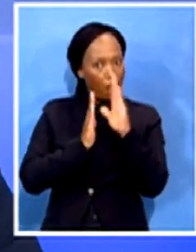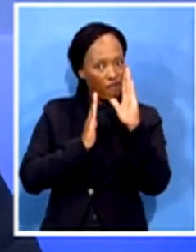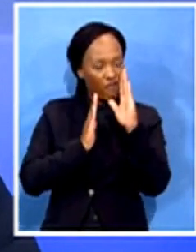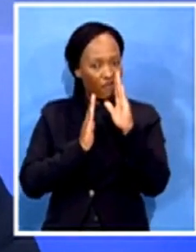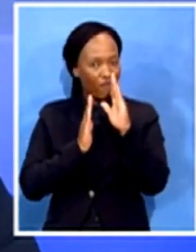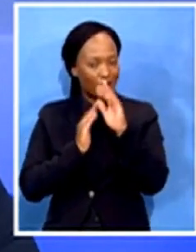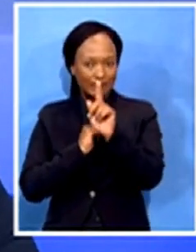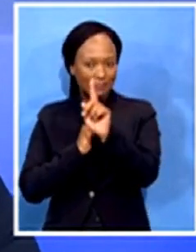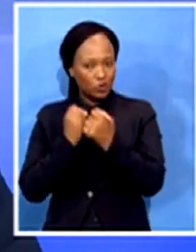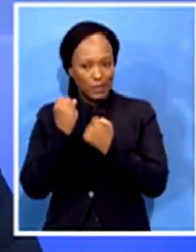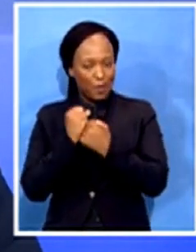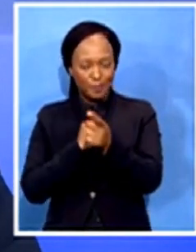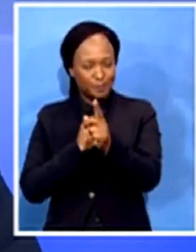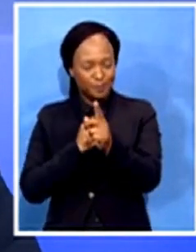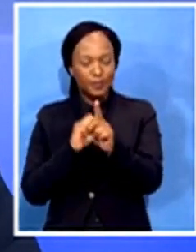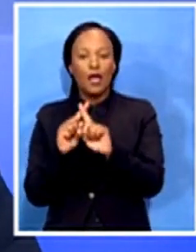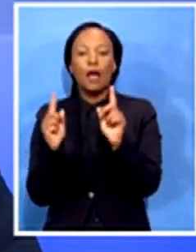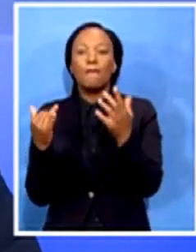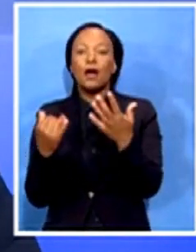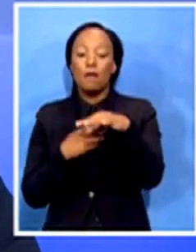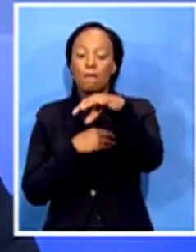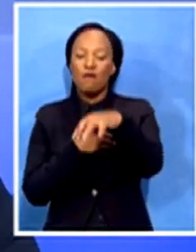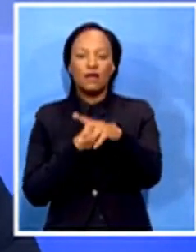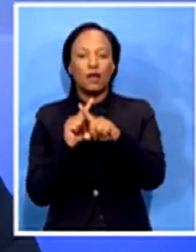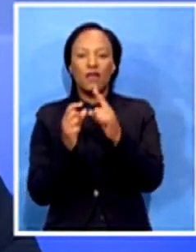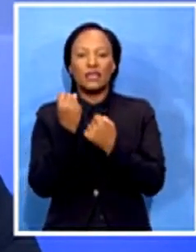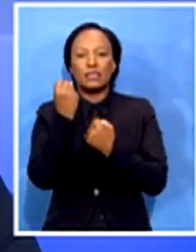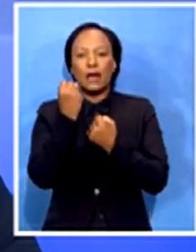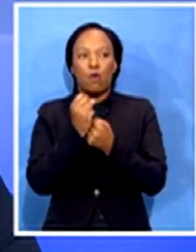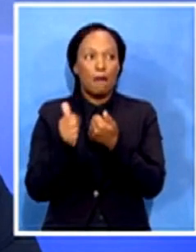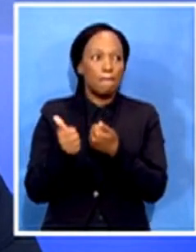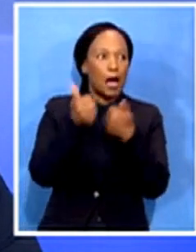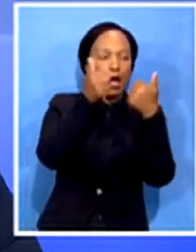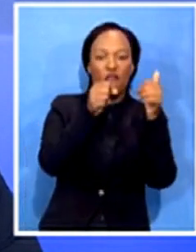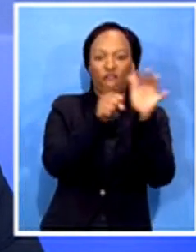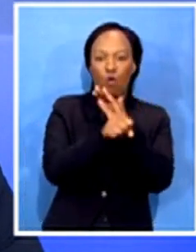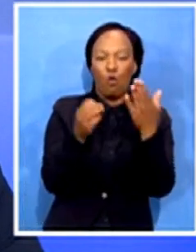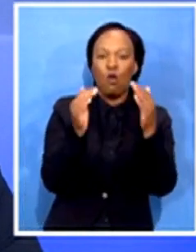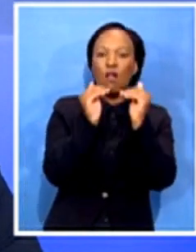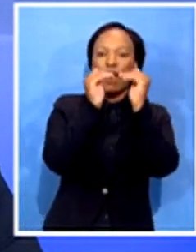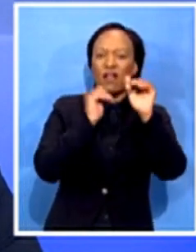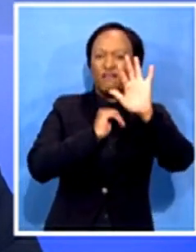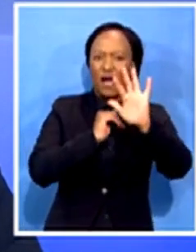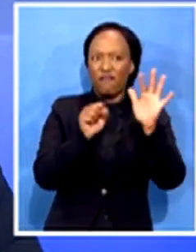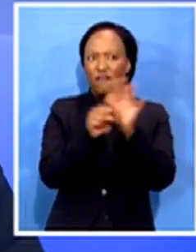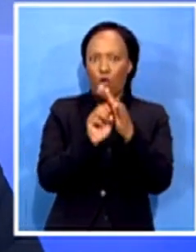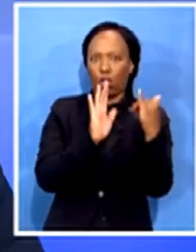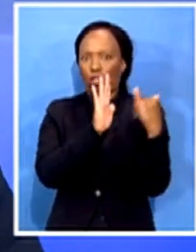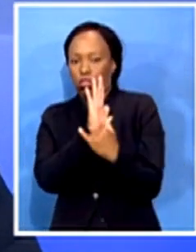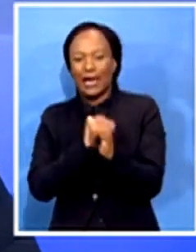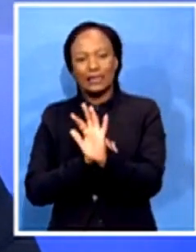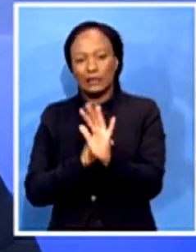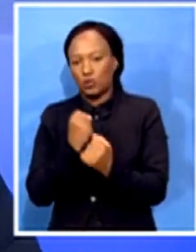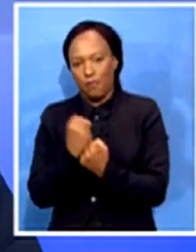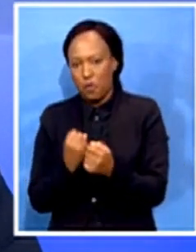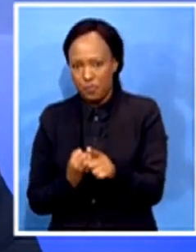the province does not support a return to a full lockdown, level 5 lockdown. Also letting slip there, I don't know if